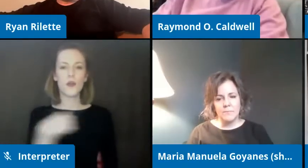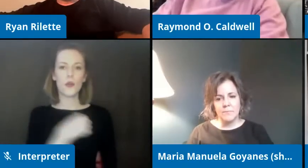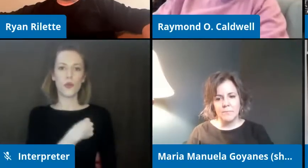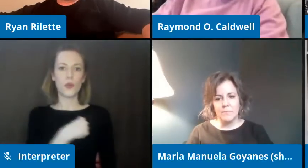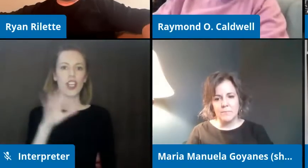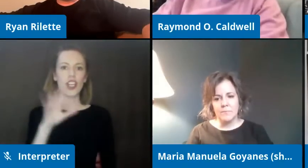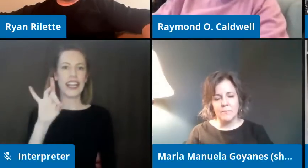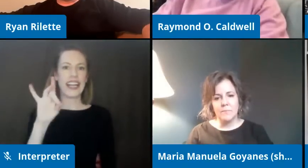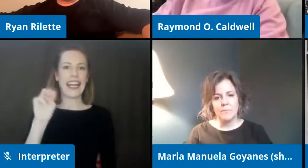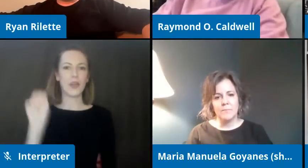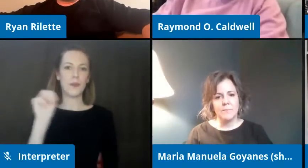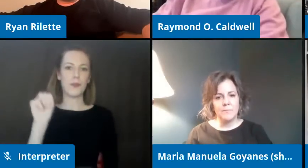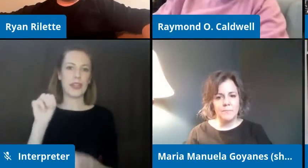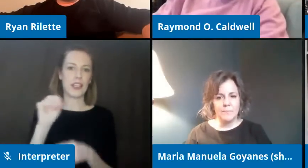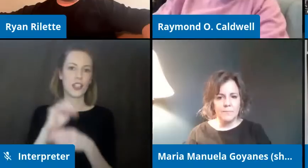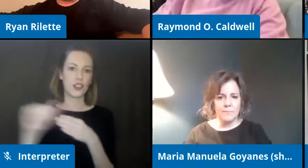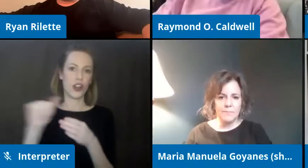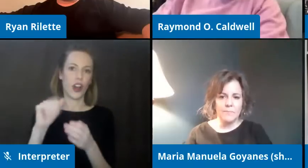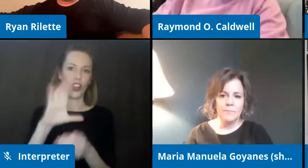348-seat theater.